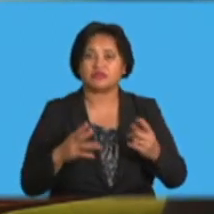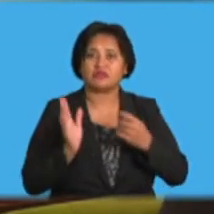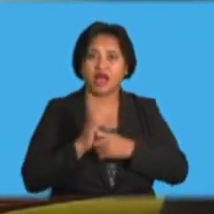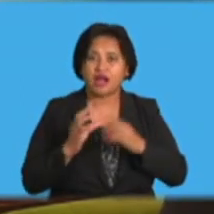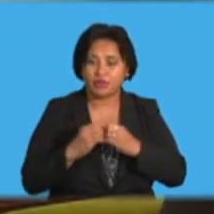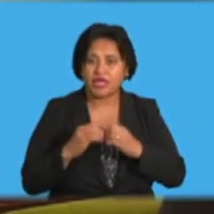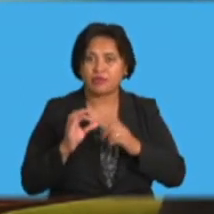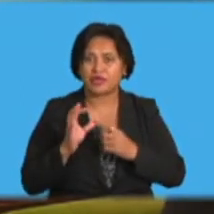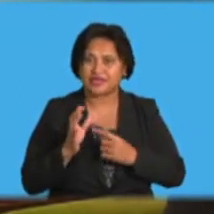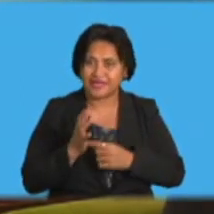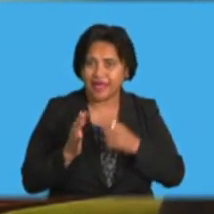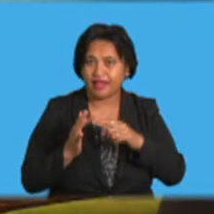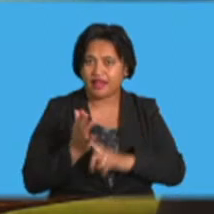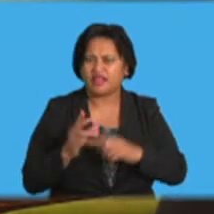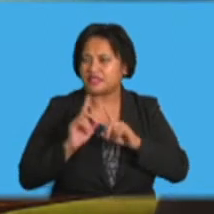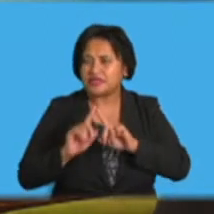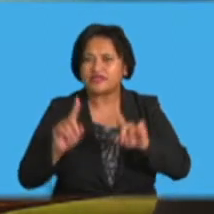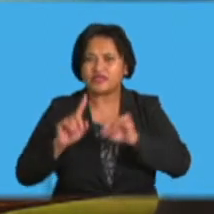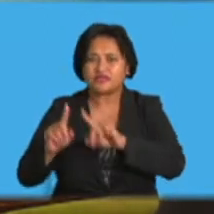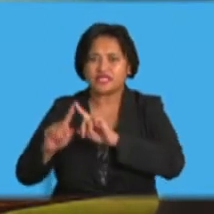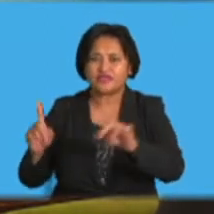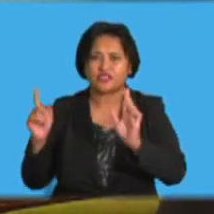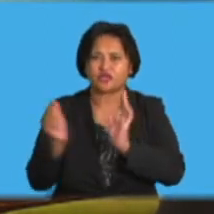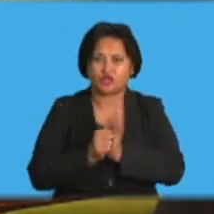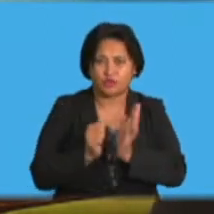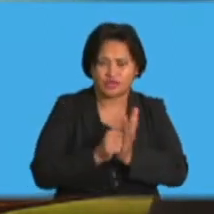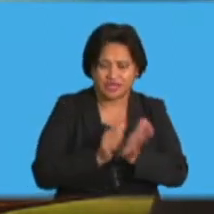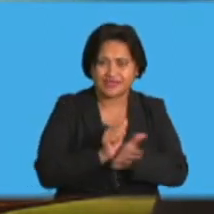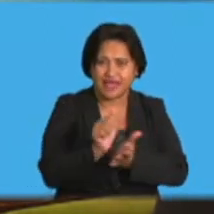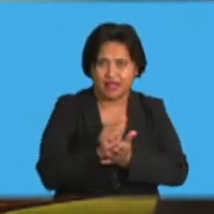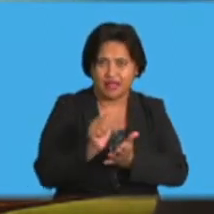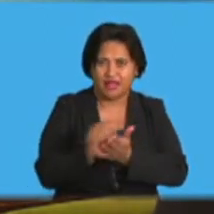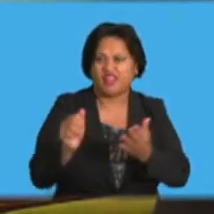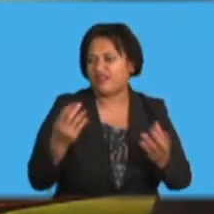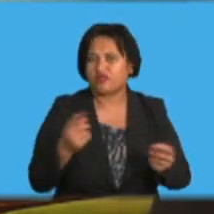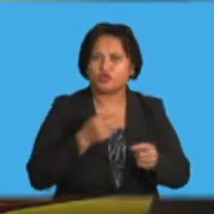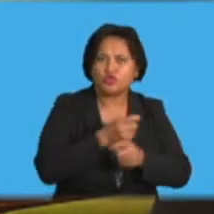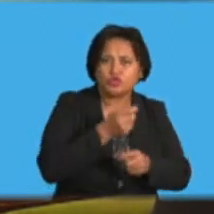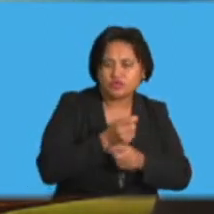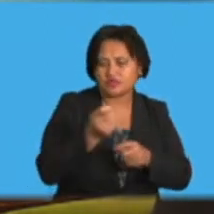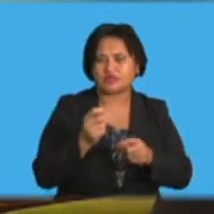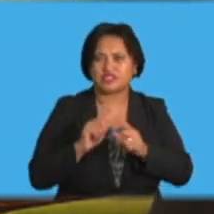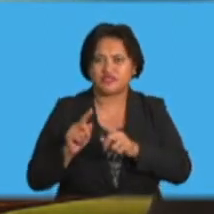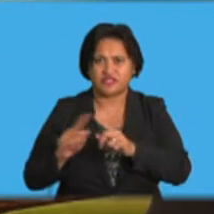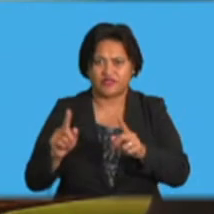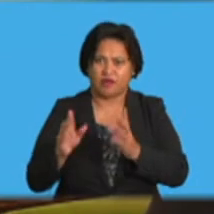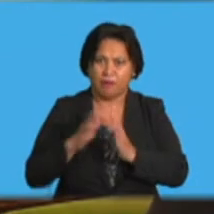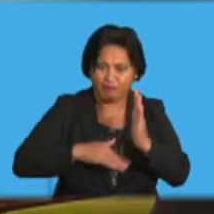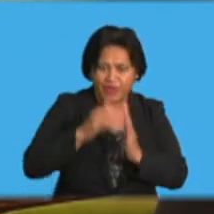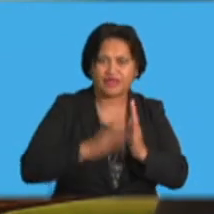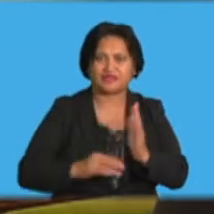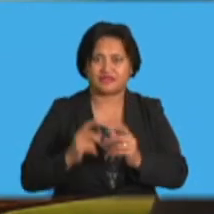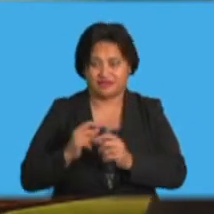Patel Group Limited, Visions Investment Limited, Harun's Hardware, Reki Hardware, New World, Carpenters Hardware, Homemaker, and RC Monobai.